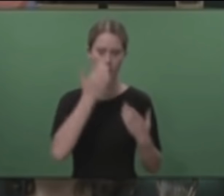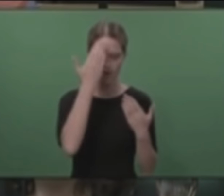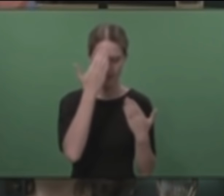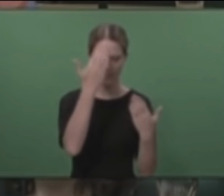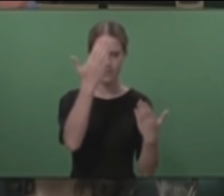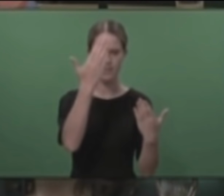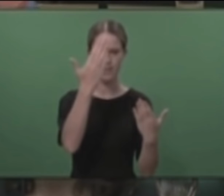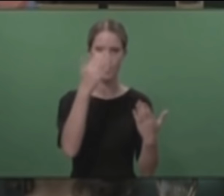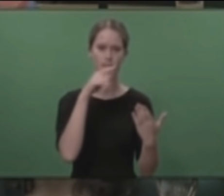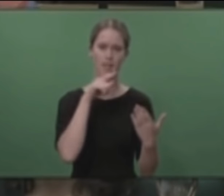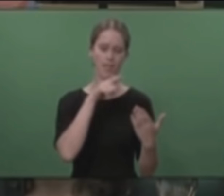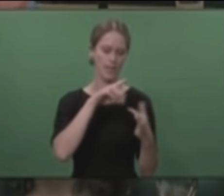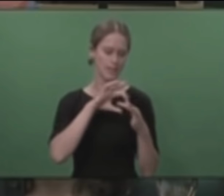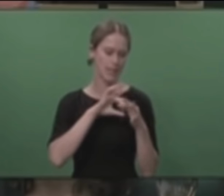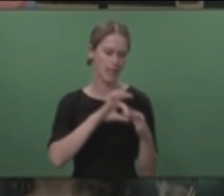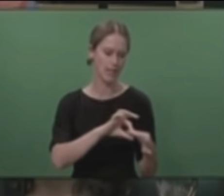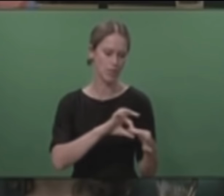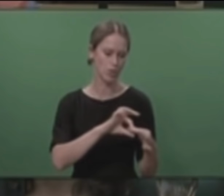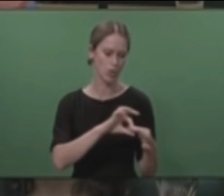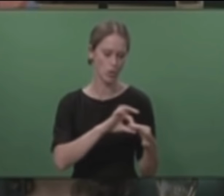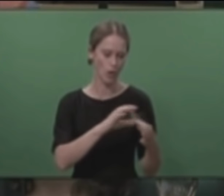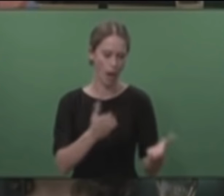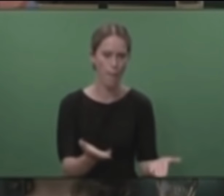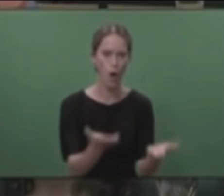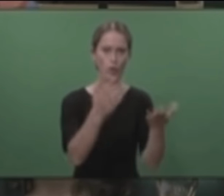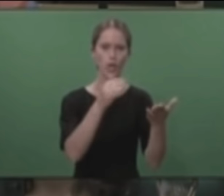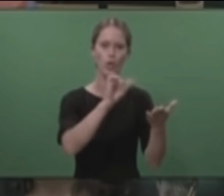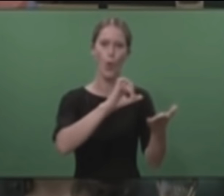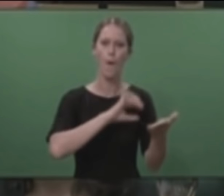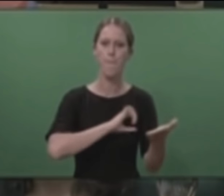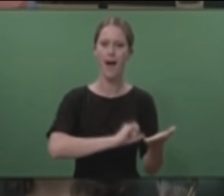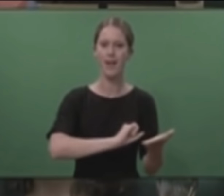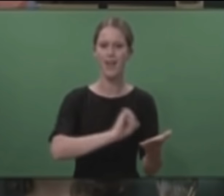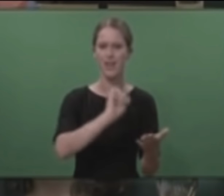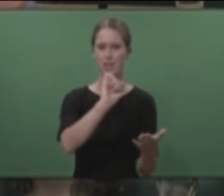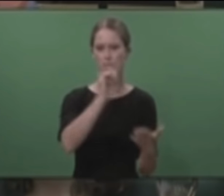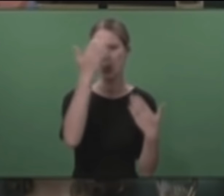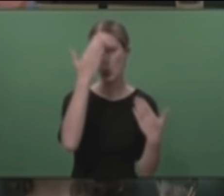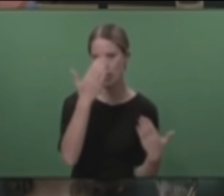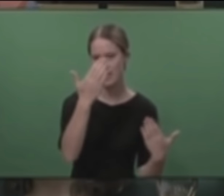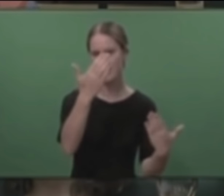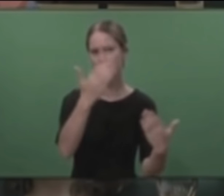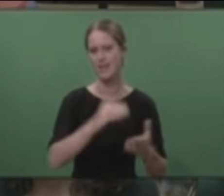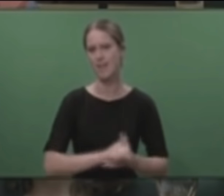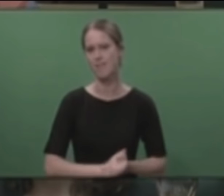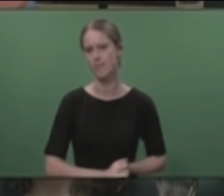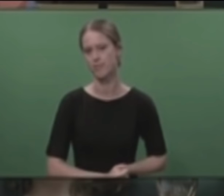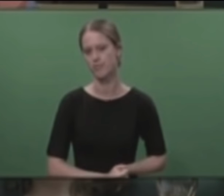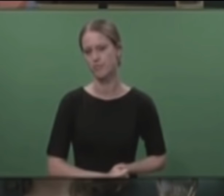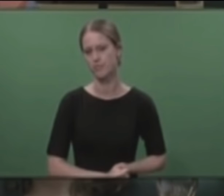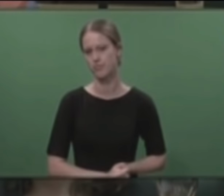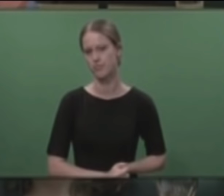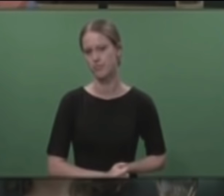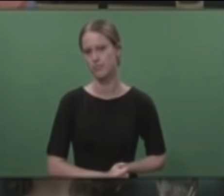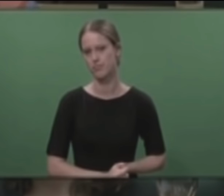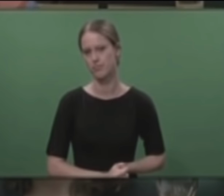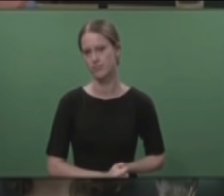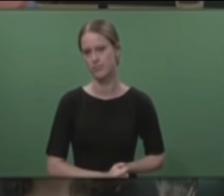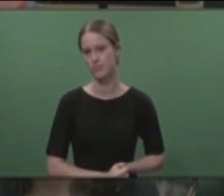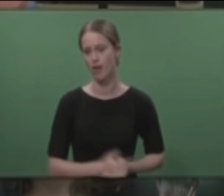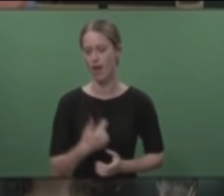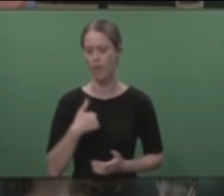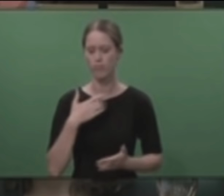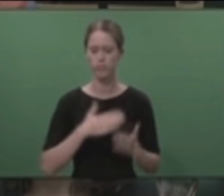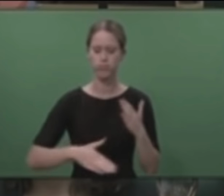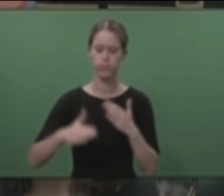dignity, is connected to upholding your mana, your dignity. I am as